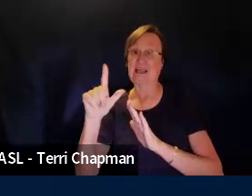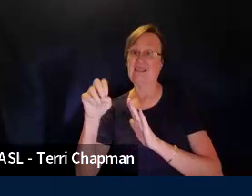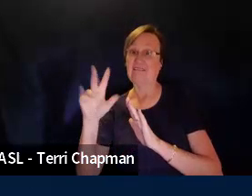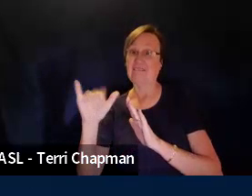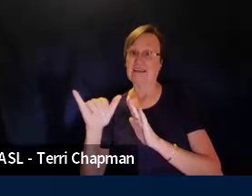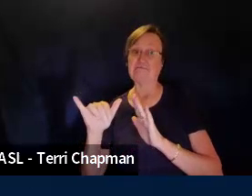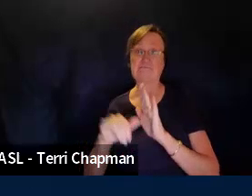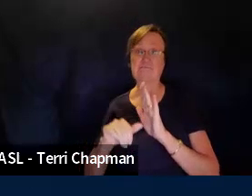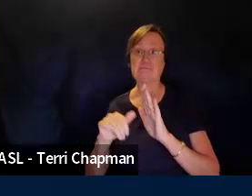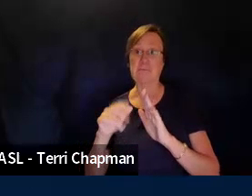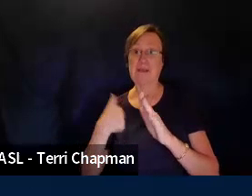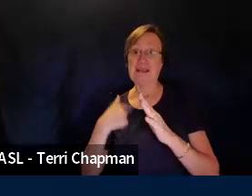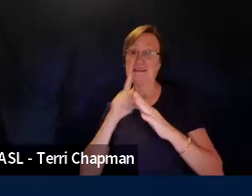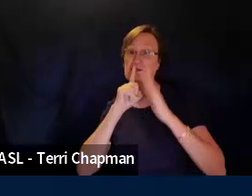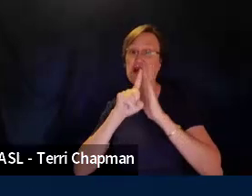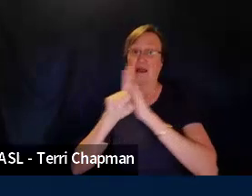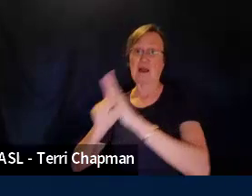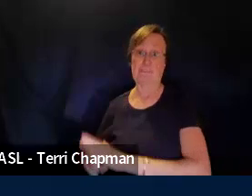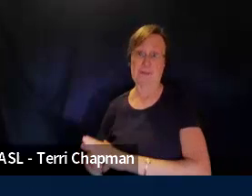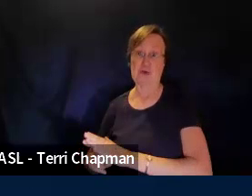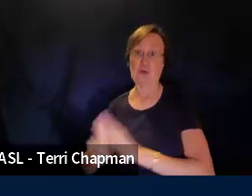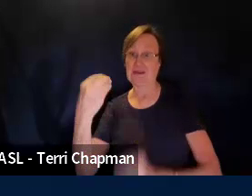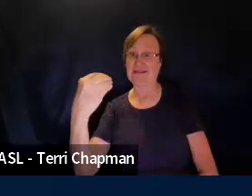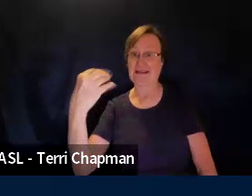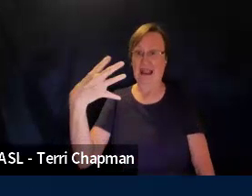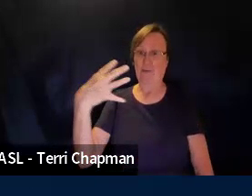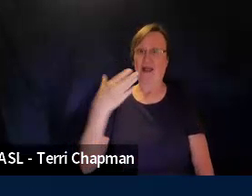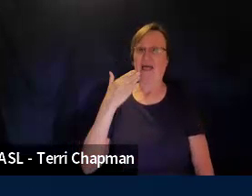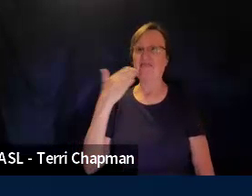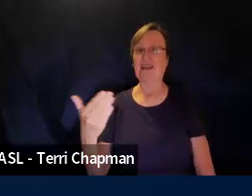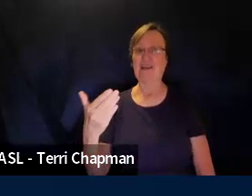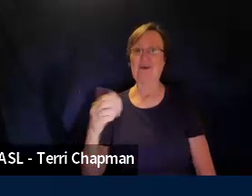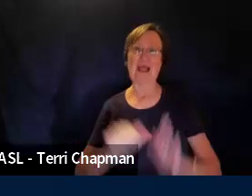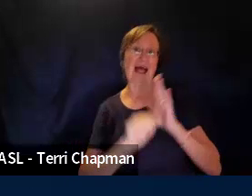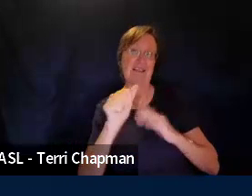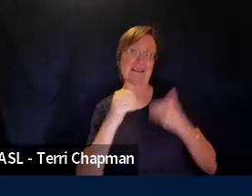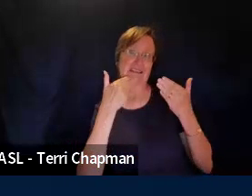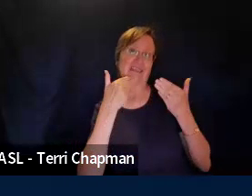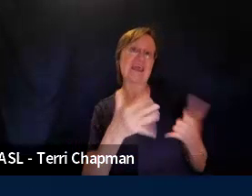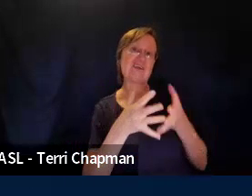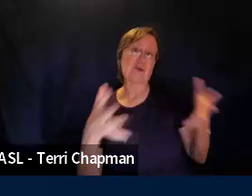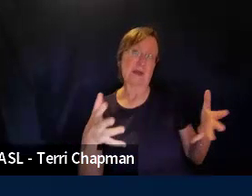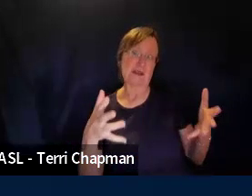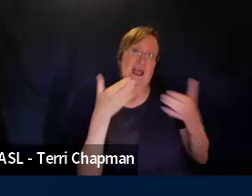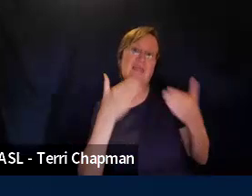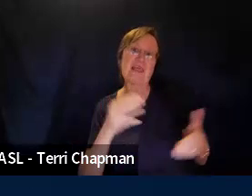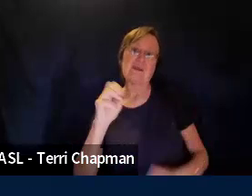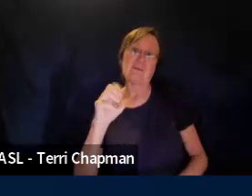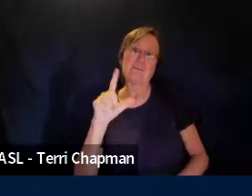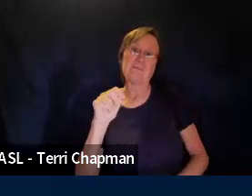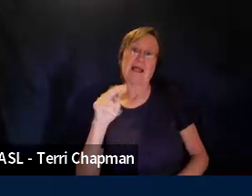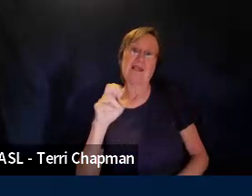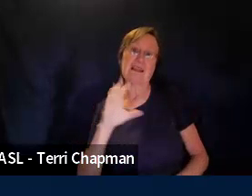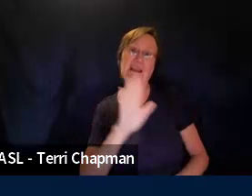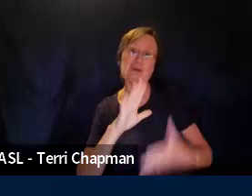could unmute yourself and put yourself on camera. Thank you. Great, thanks so much. Thank you, Melanie, for your comments from